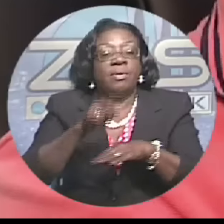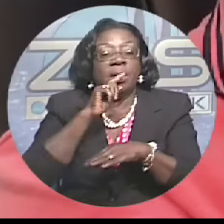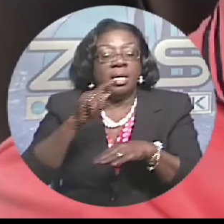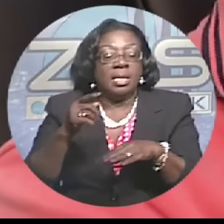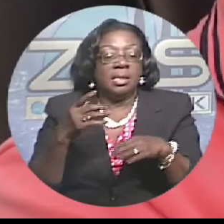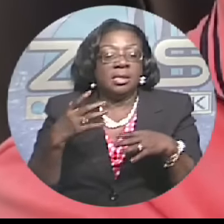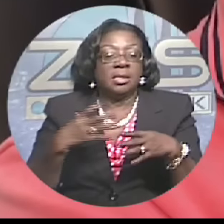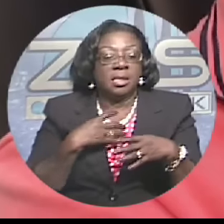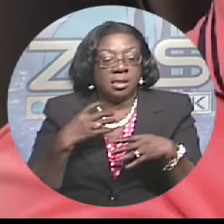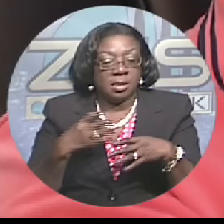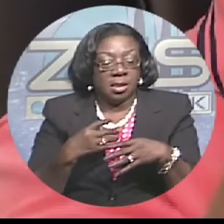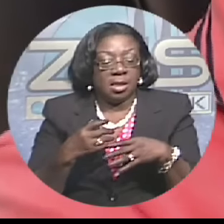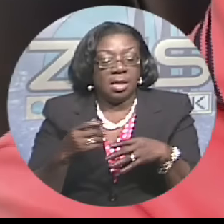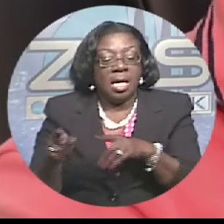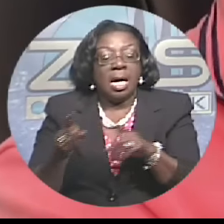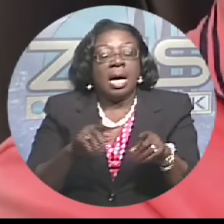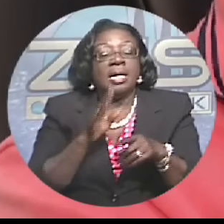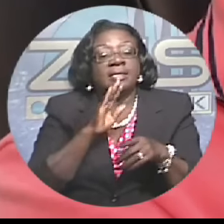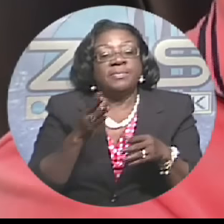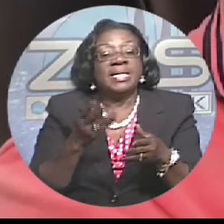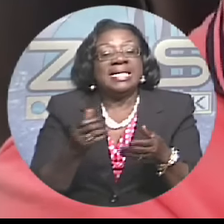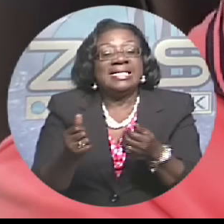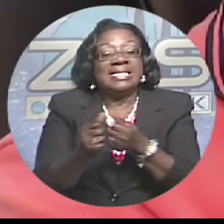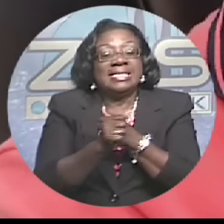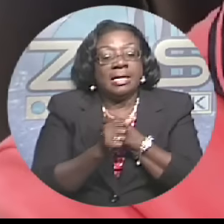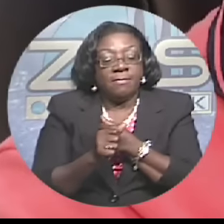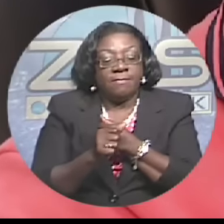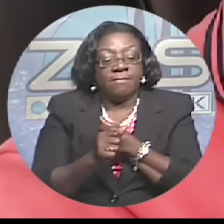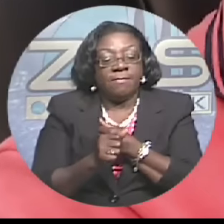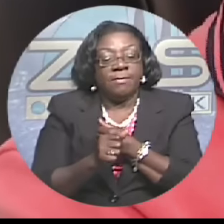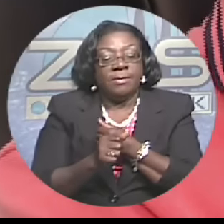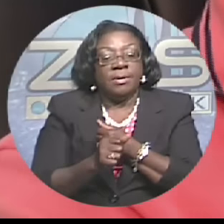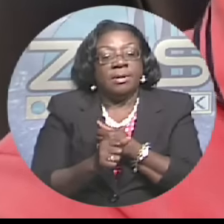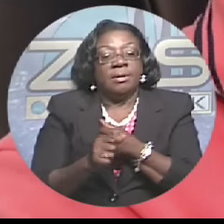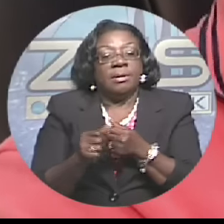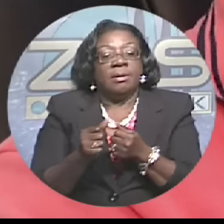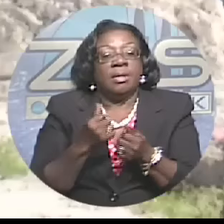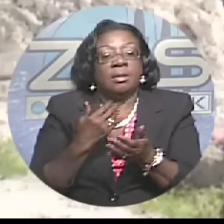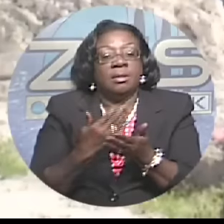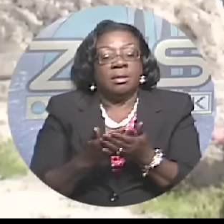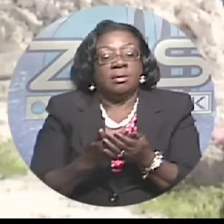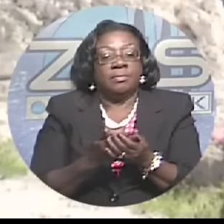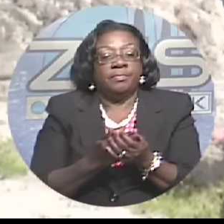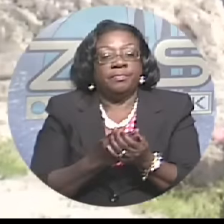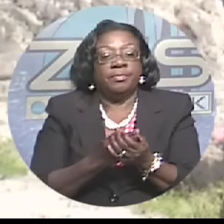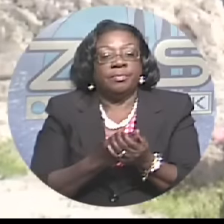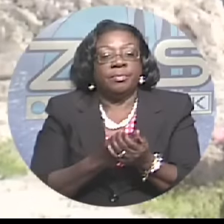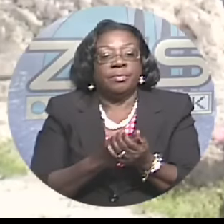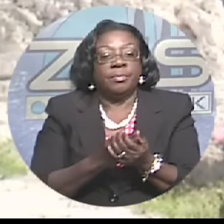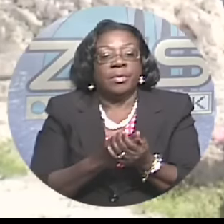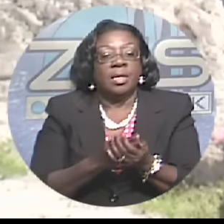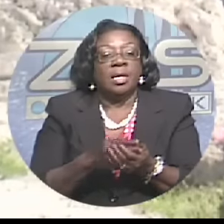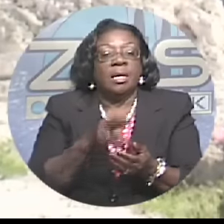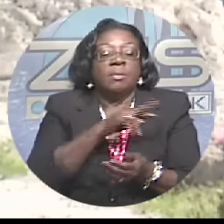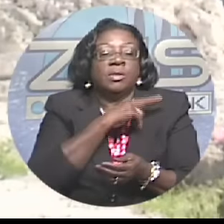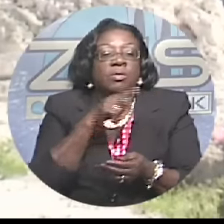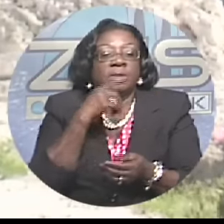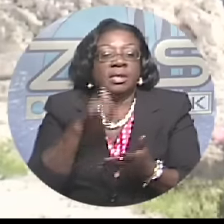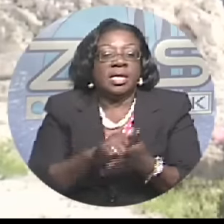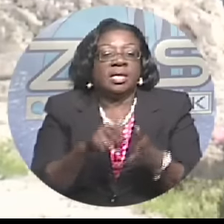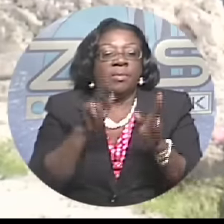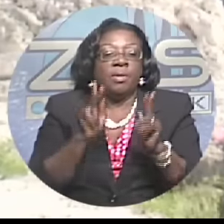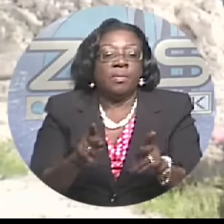as being safe and sound and environmentally in the right condition. For his part, Mr. Roker says the purpose